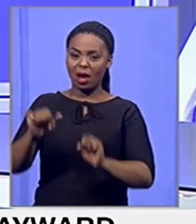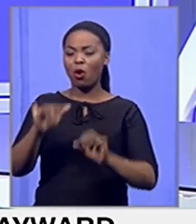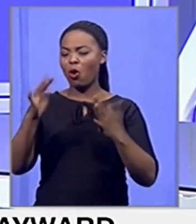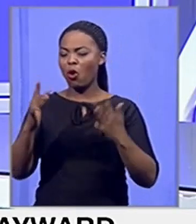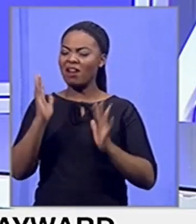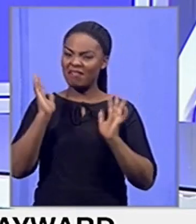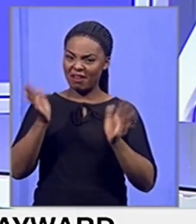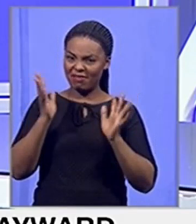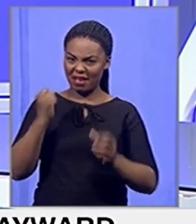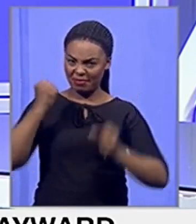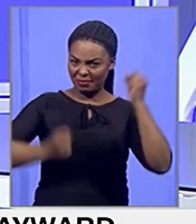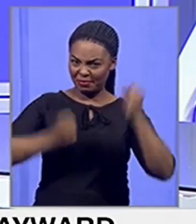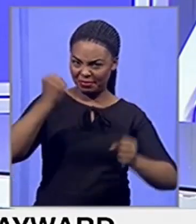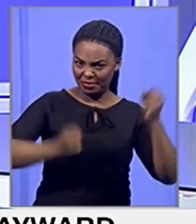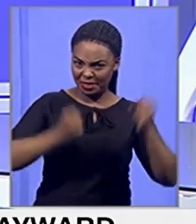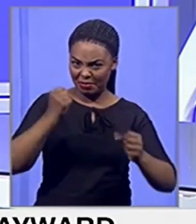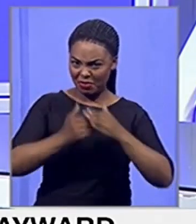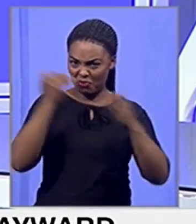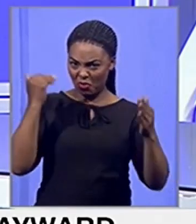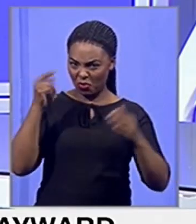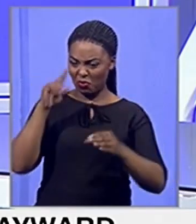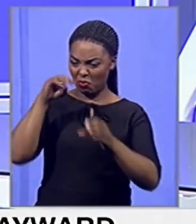di-comrades wa etsa betere feta sub 10?